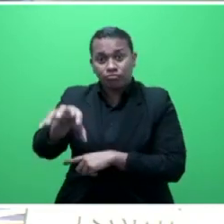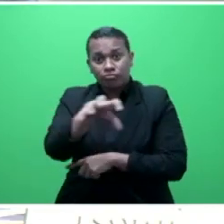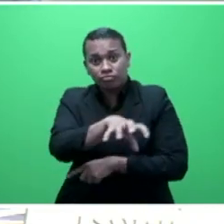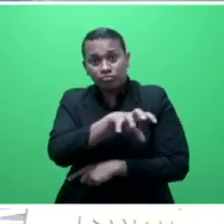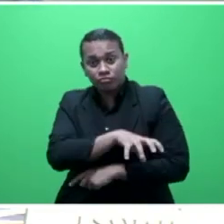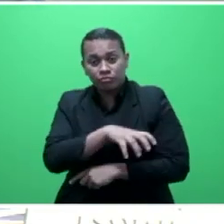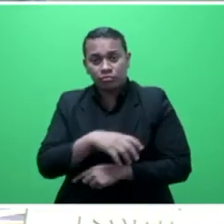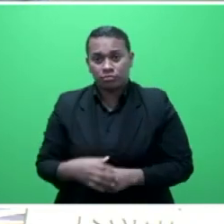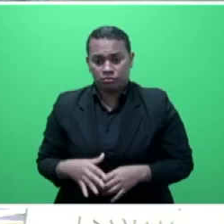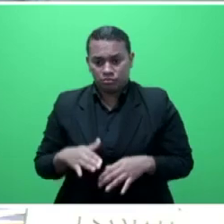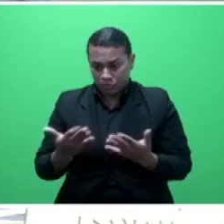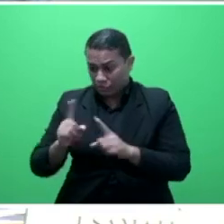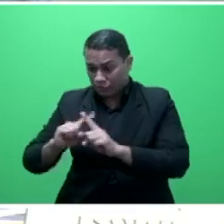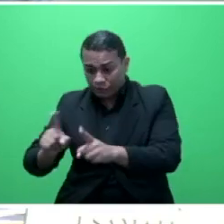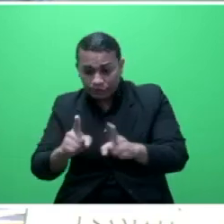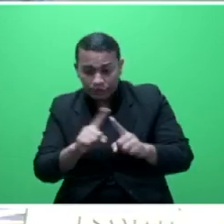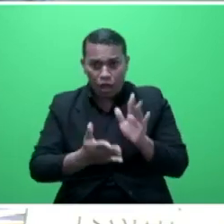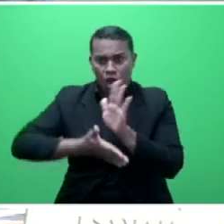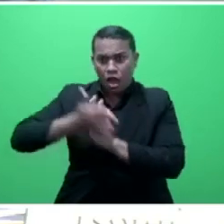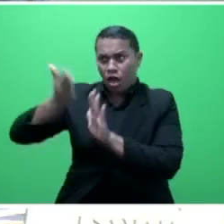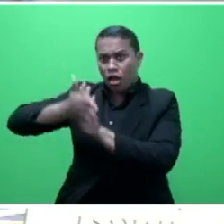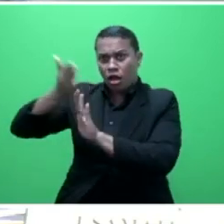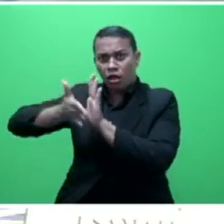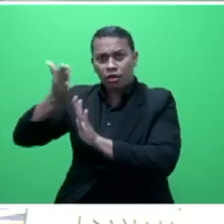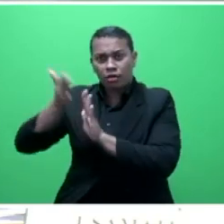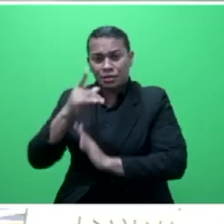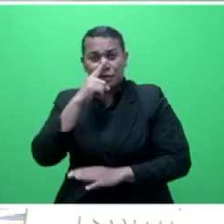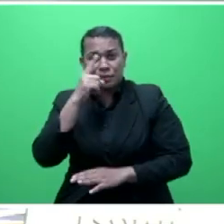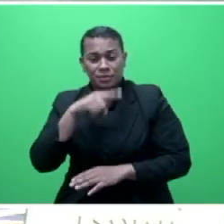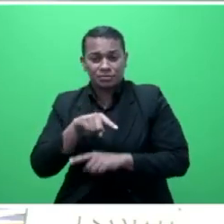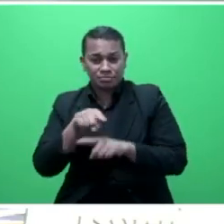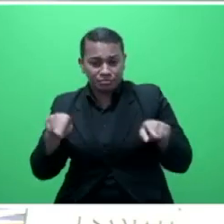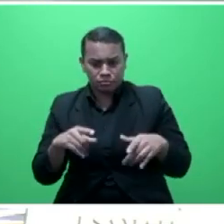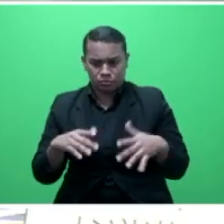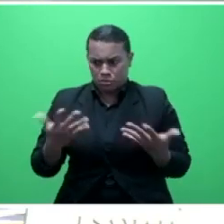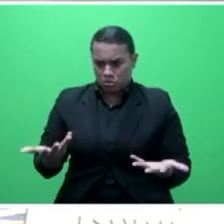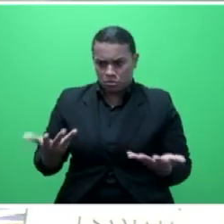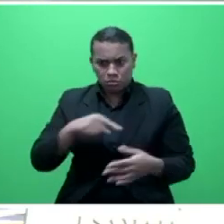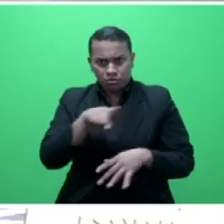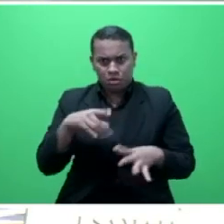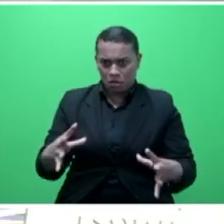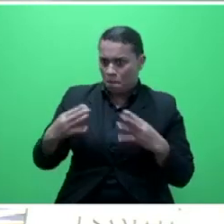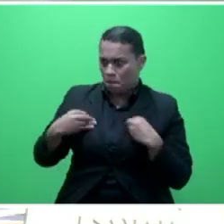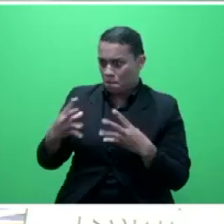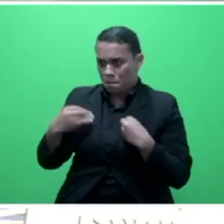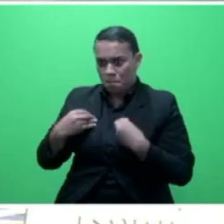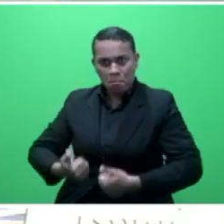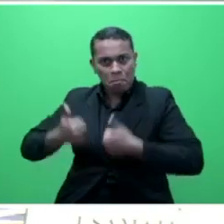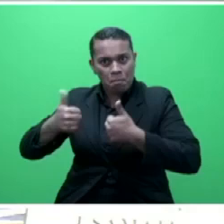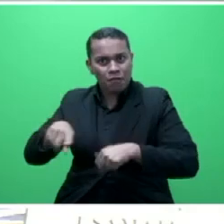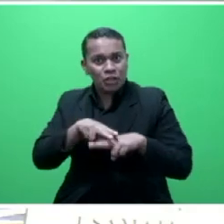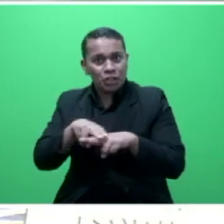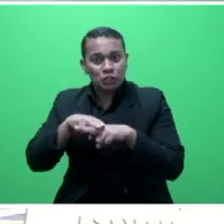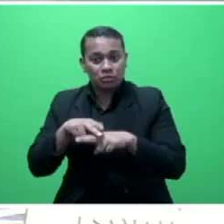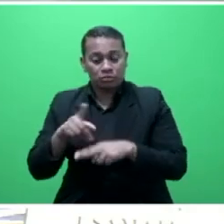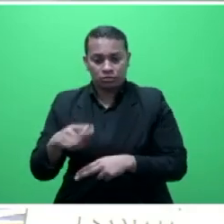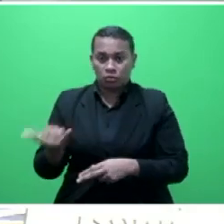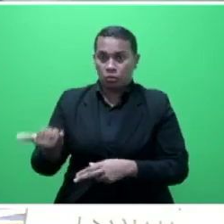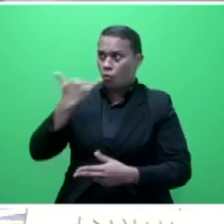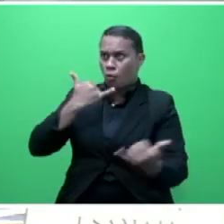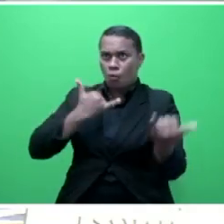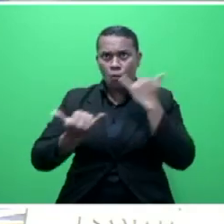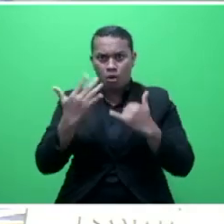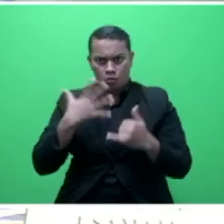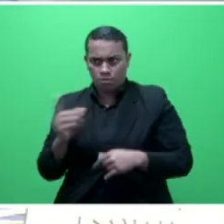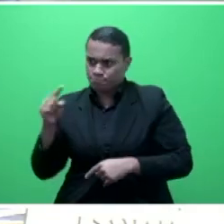worth individuals have taken us up on our offer to escape the pandemic in paradise. We've